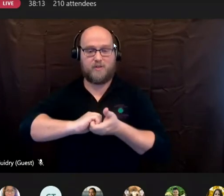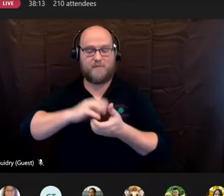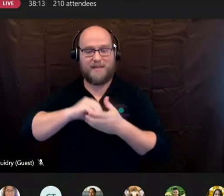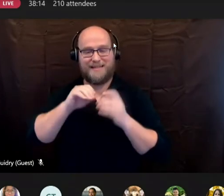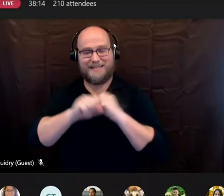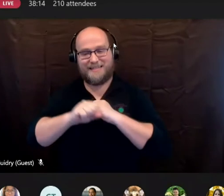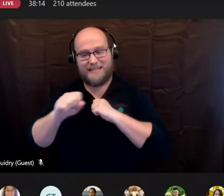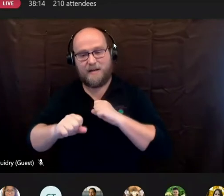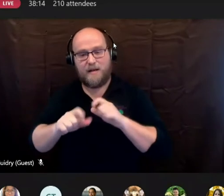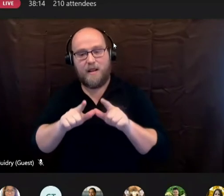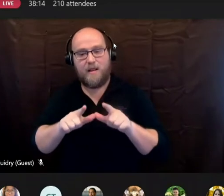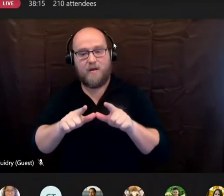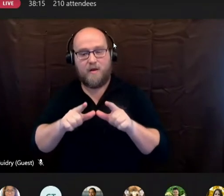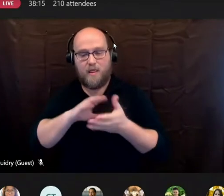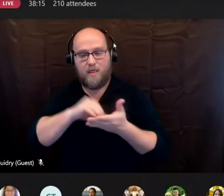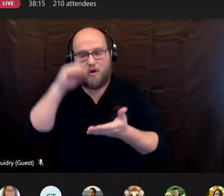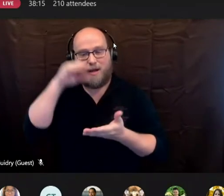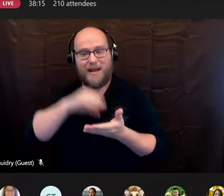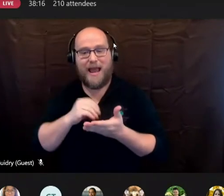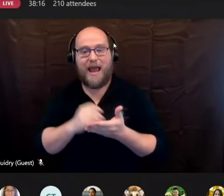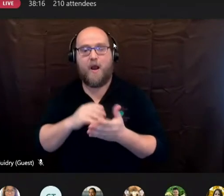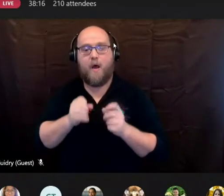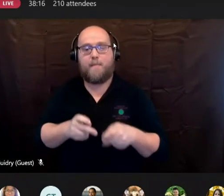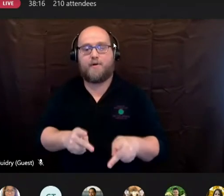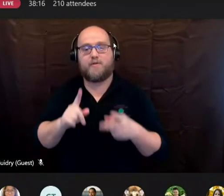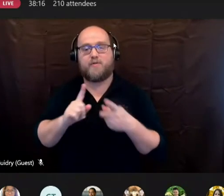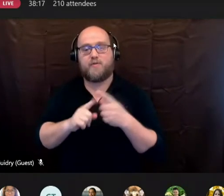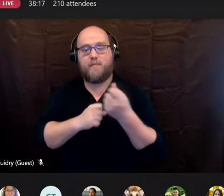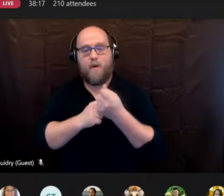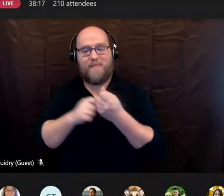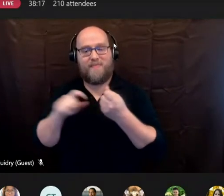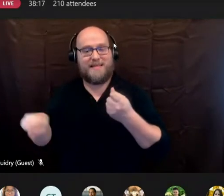students. There will also be additional